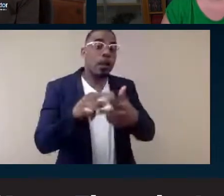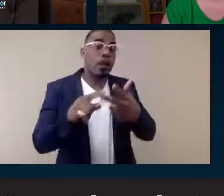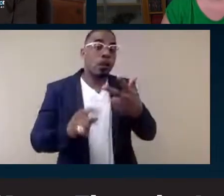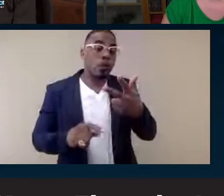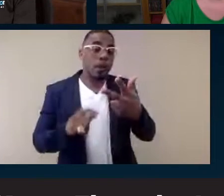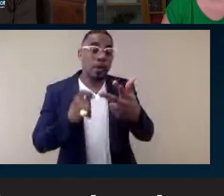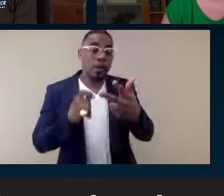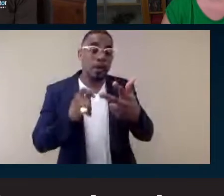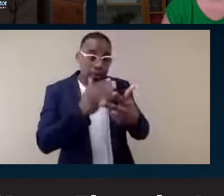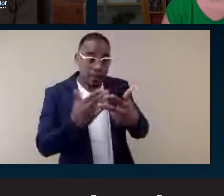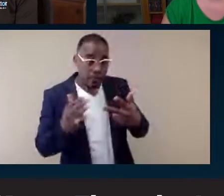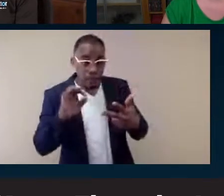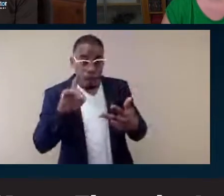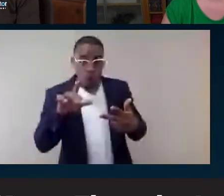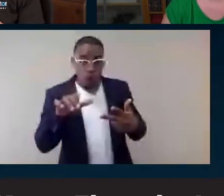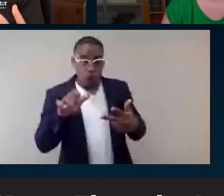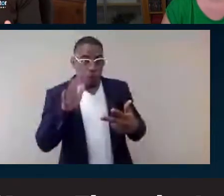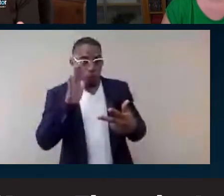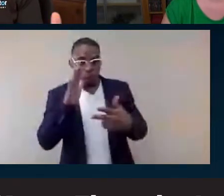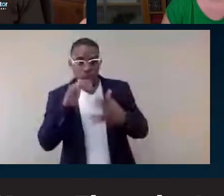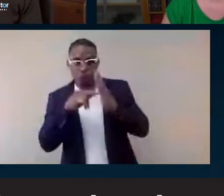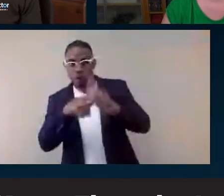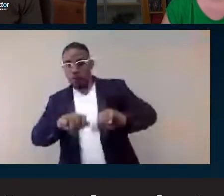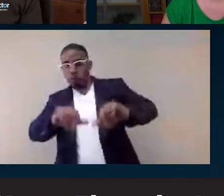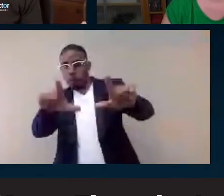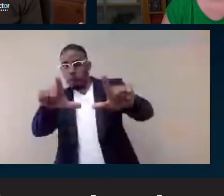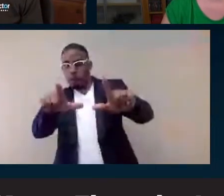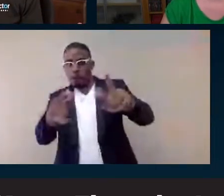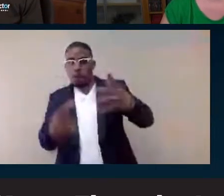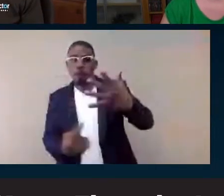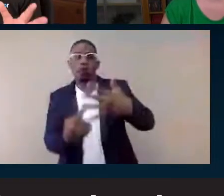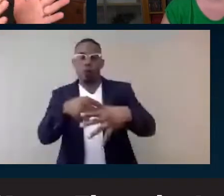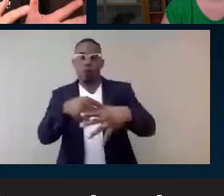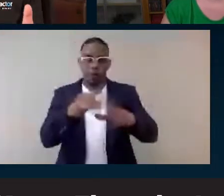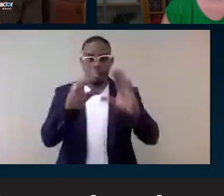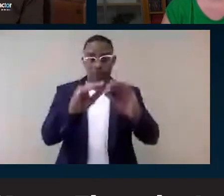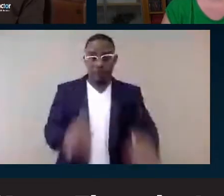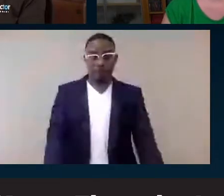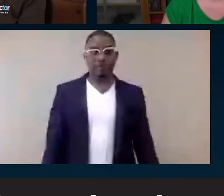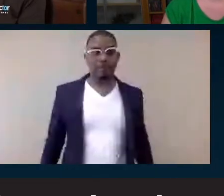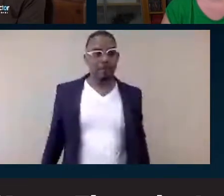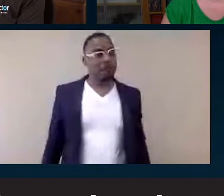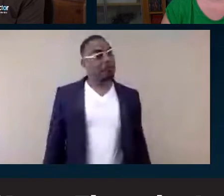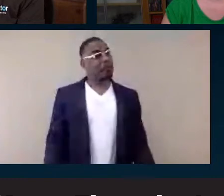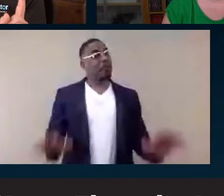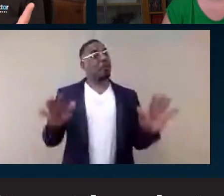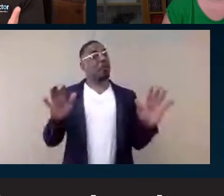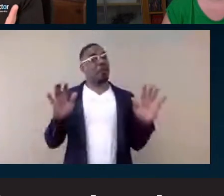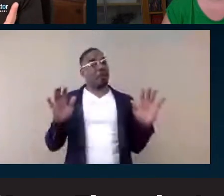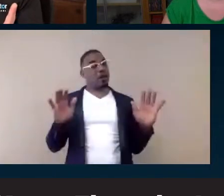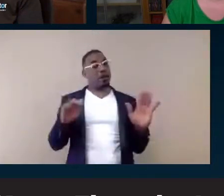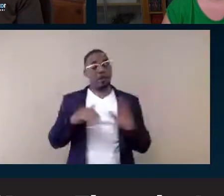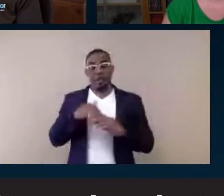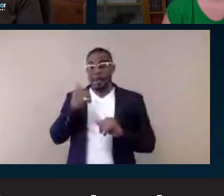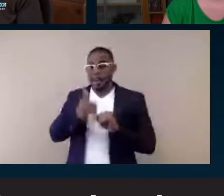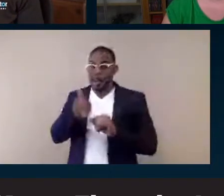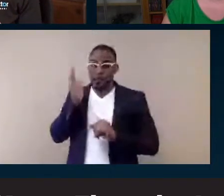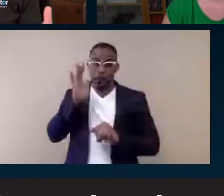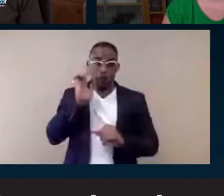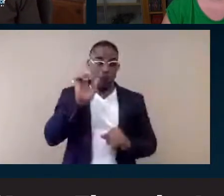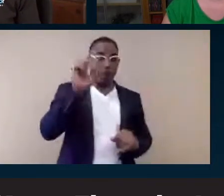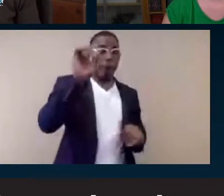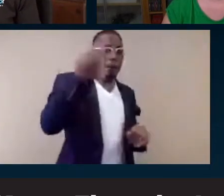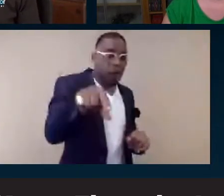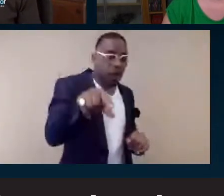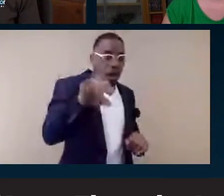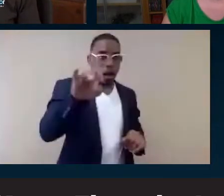codes that we are going to show you throughout the meetup. So in every talk, you will get 1 code. So you